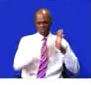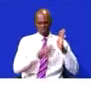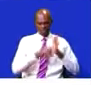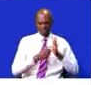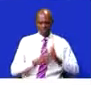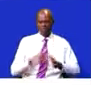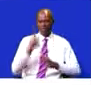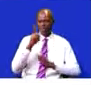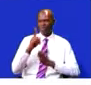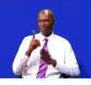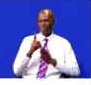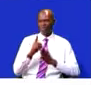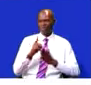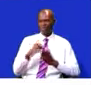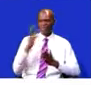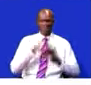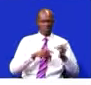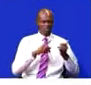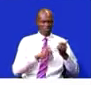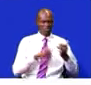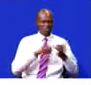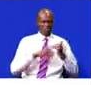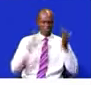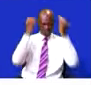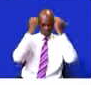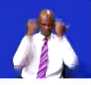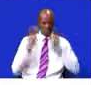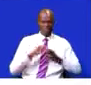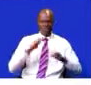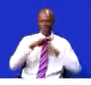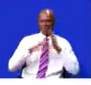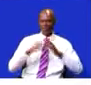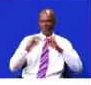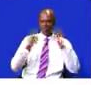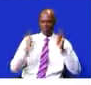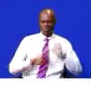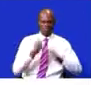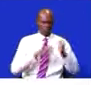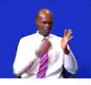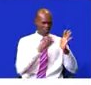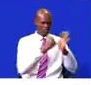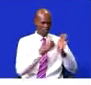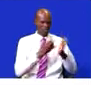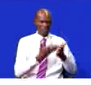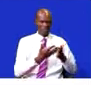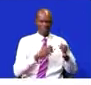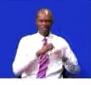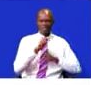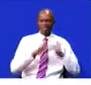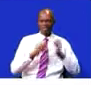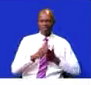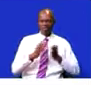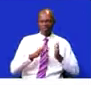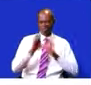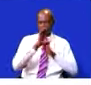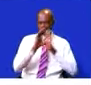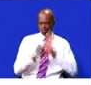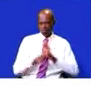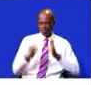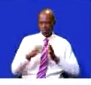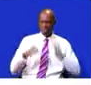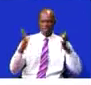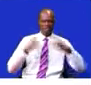the judiciary, and two, to all the parties that are engaged in that litigation. The Constitution